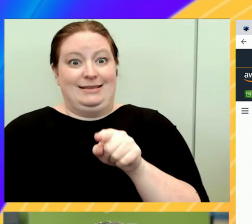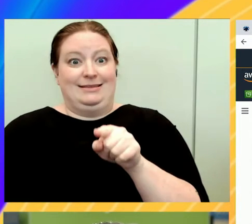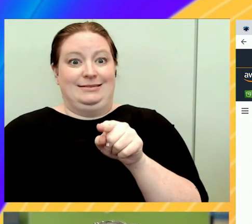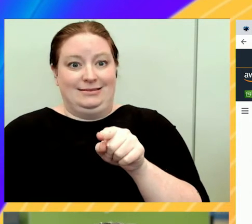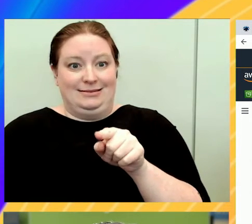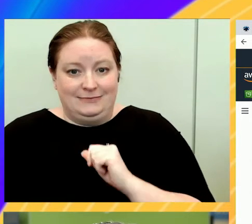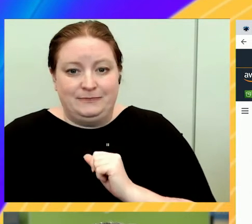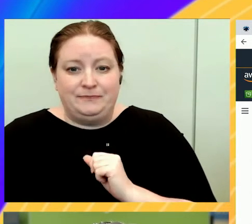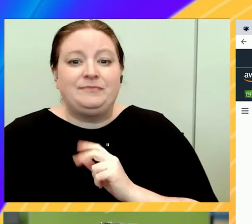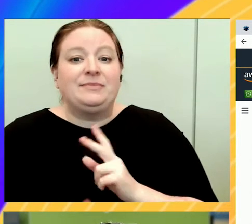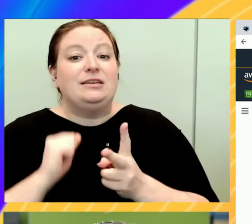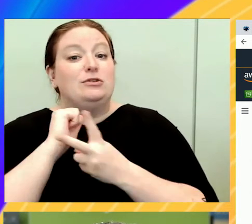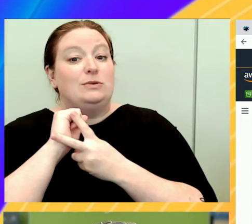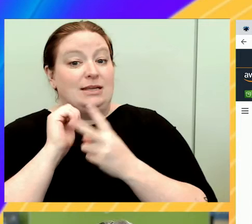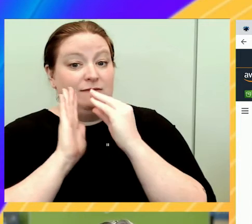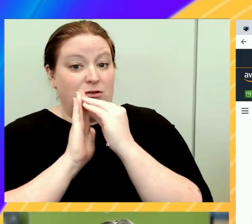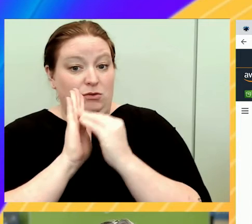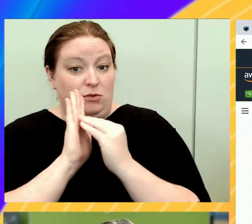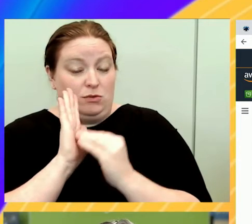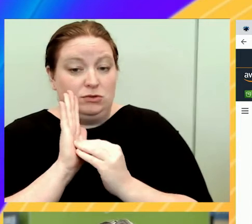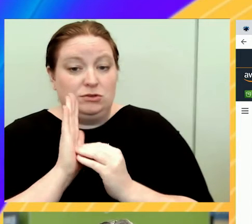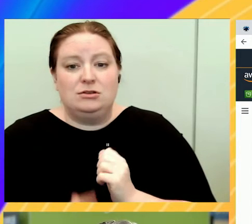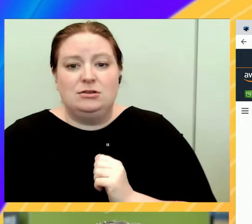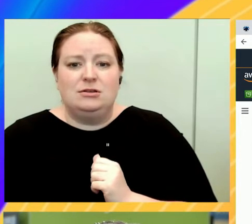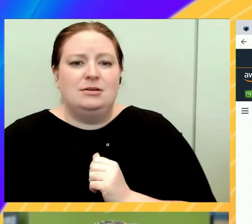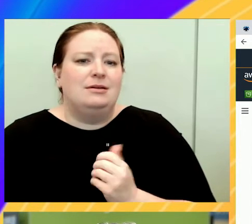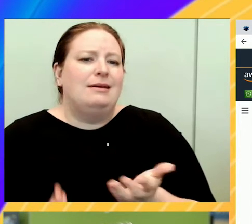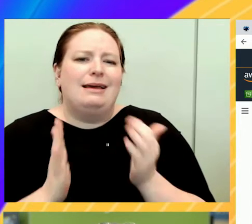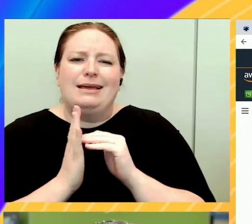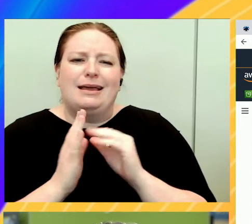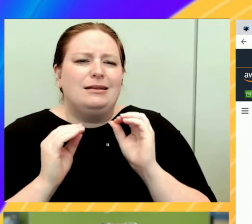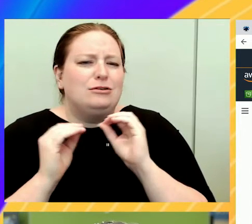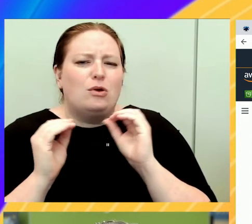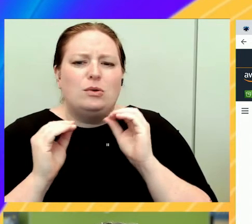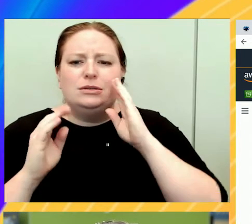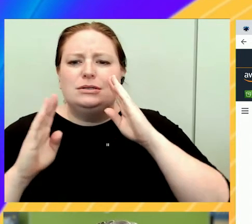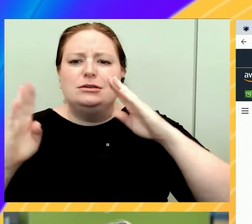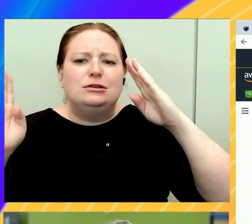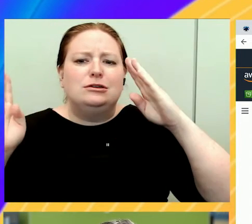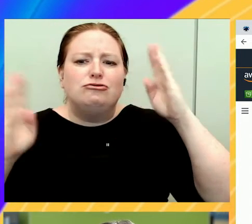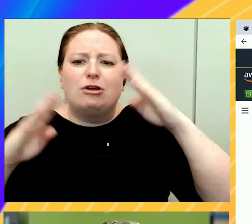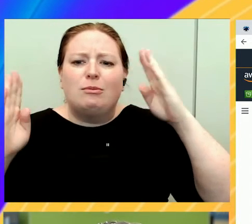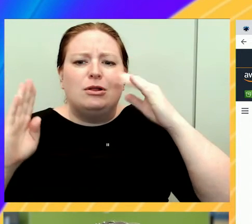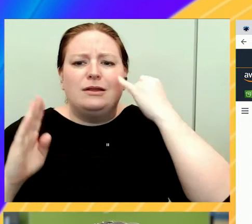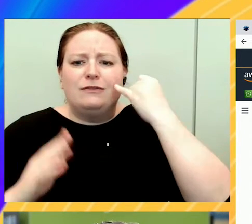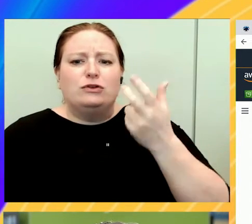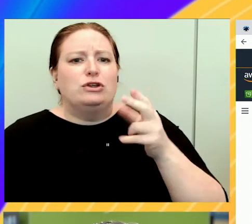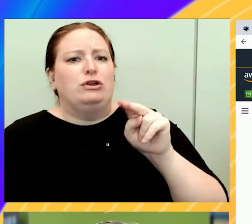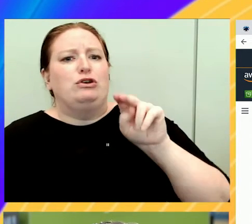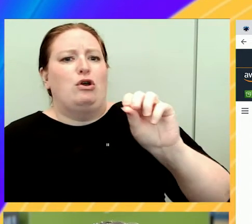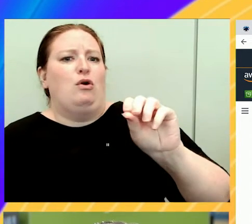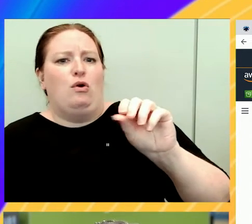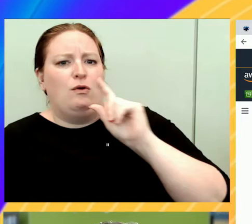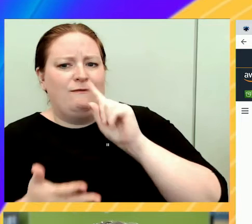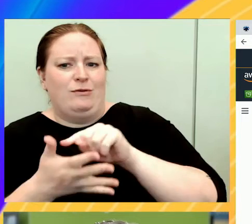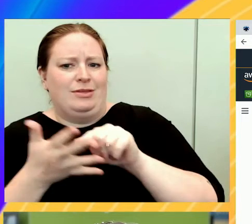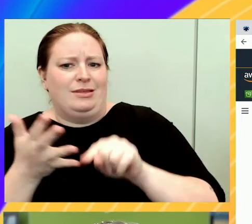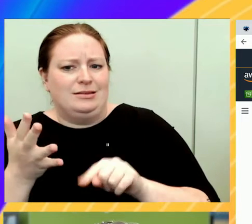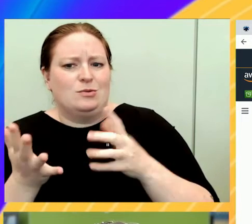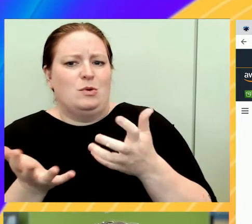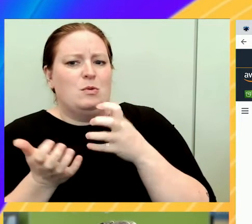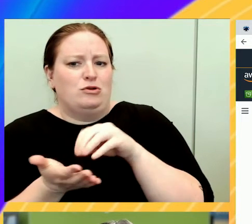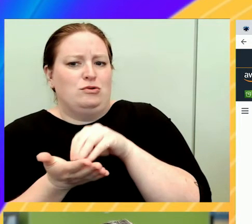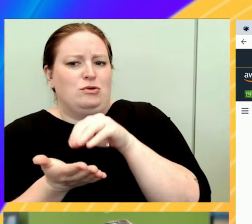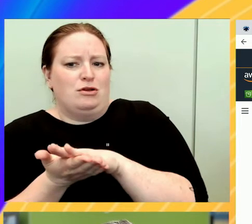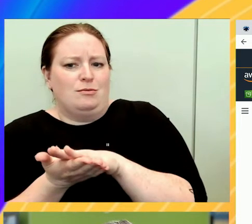and like I said, no one's getting in trouble if there's a no for these. Right. We just want to document it so we can visit it later.